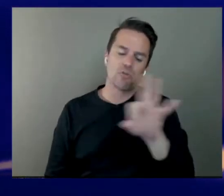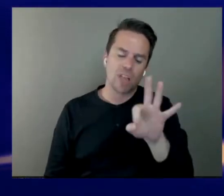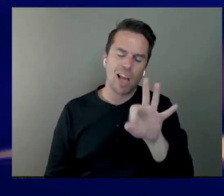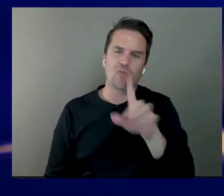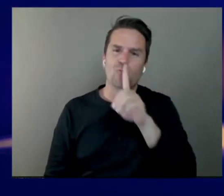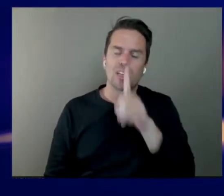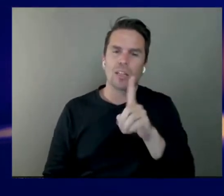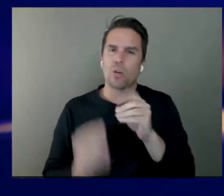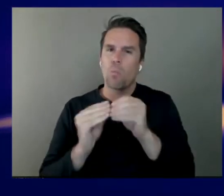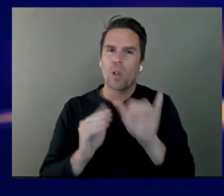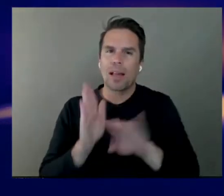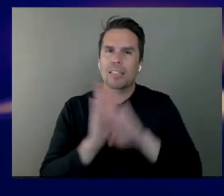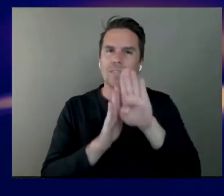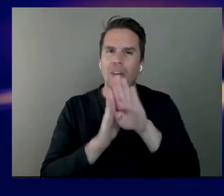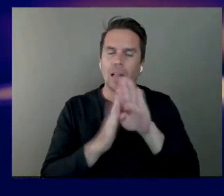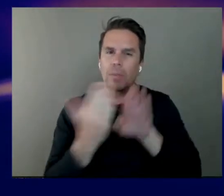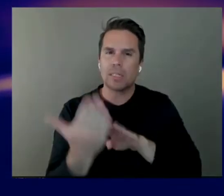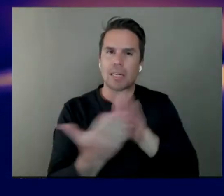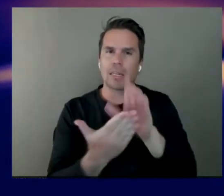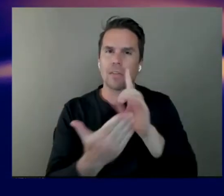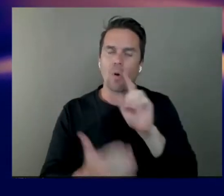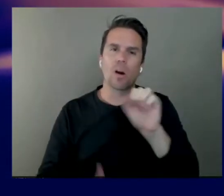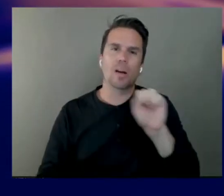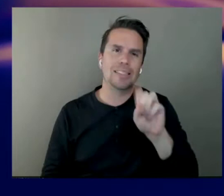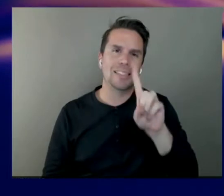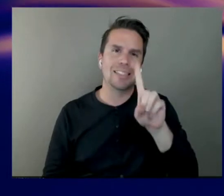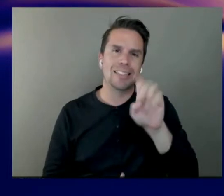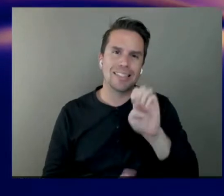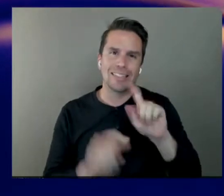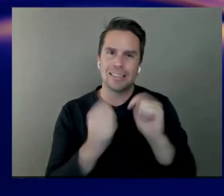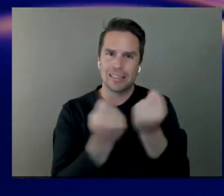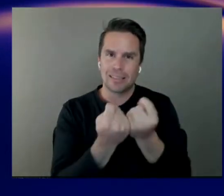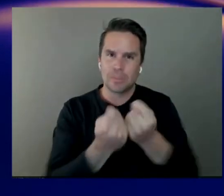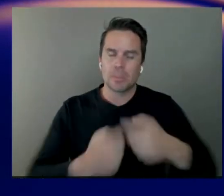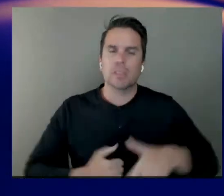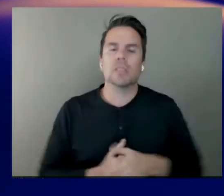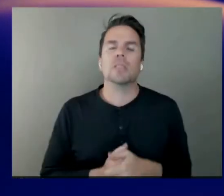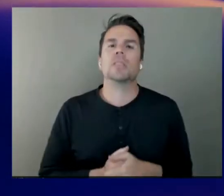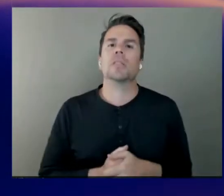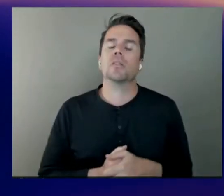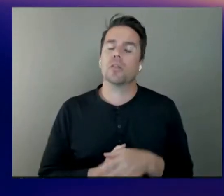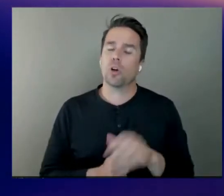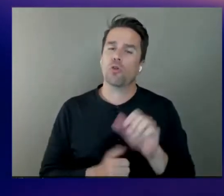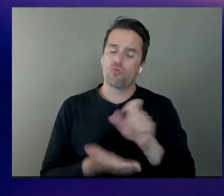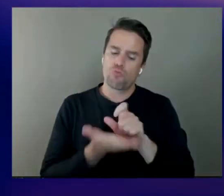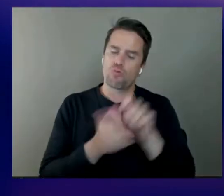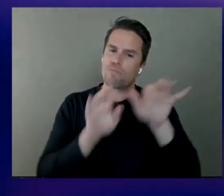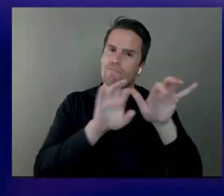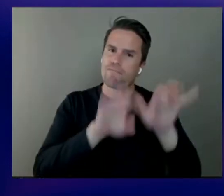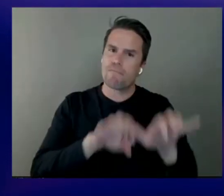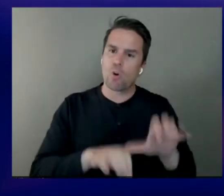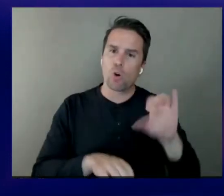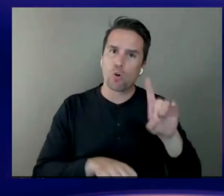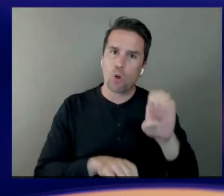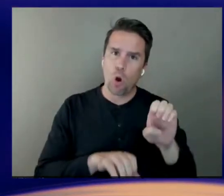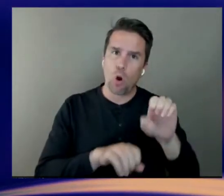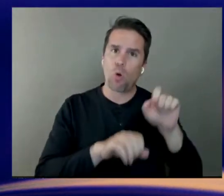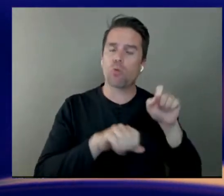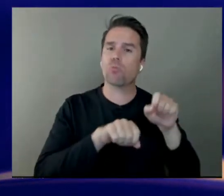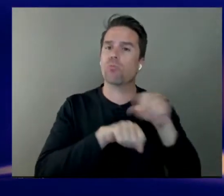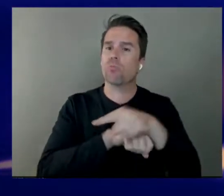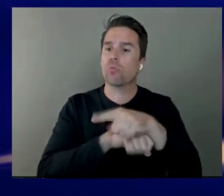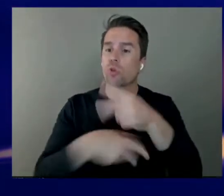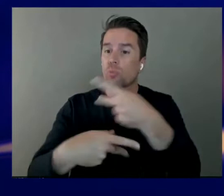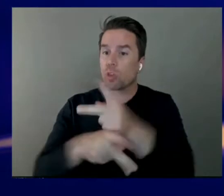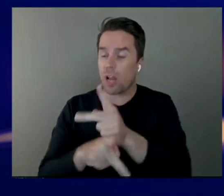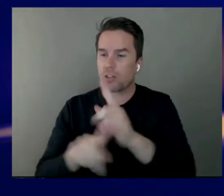development technique that software engineering teams would use. You can write your code and you can deploy it to production, but you hide it behind